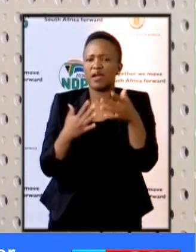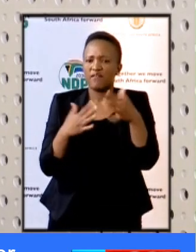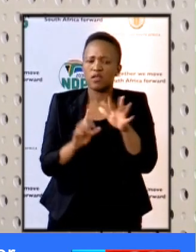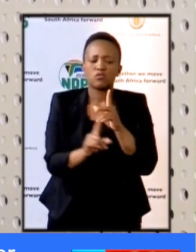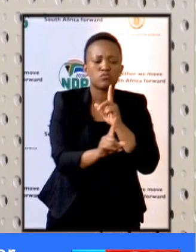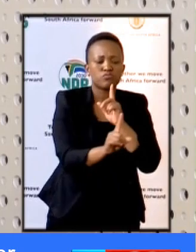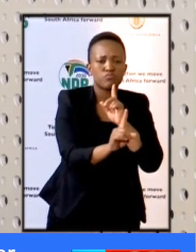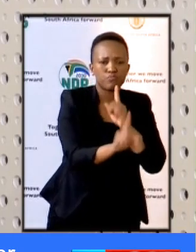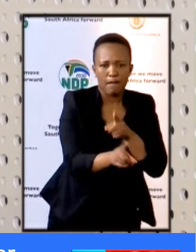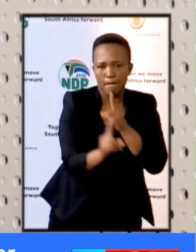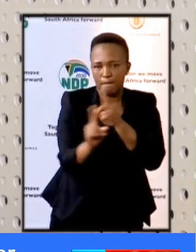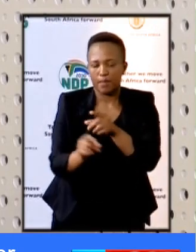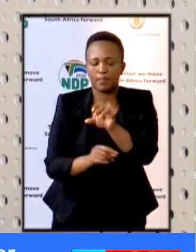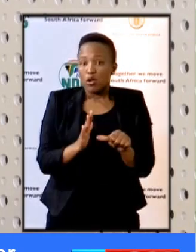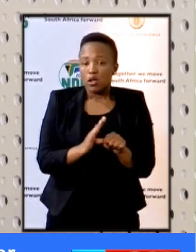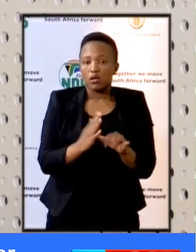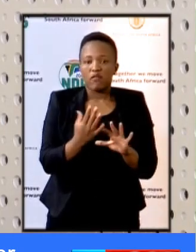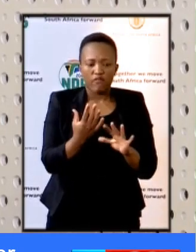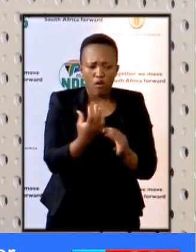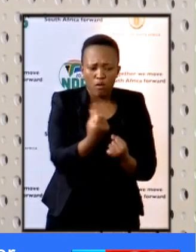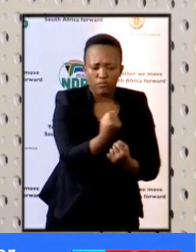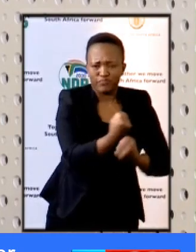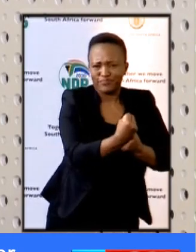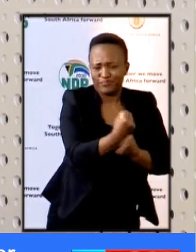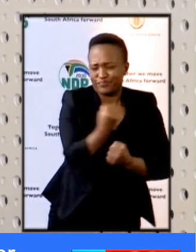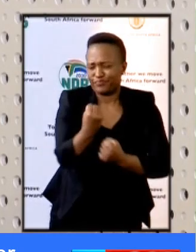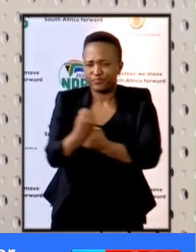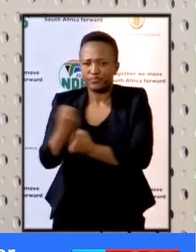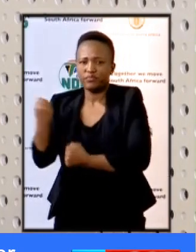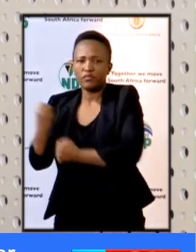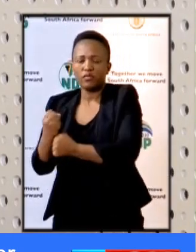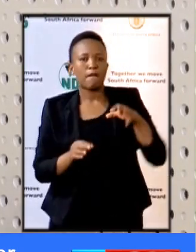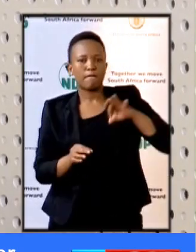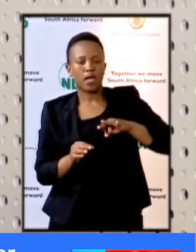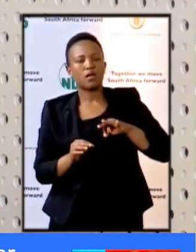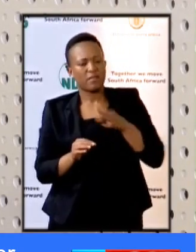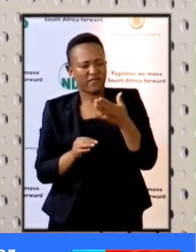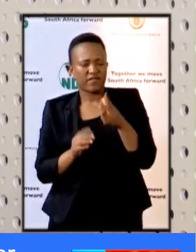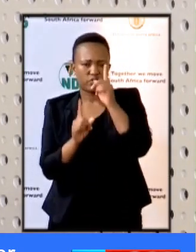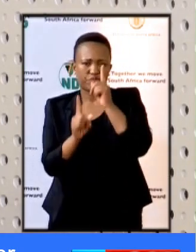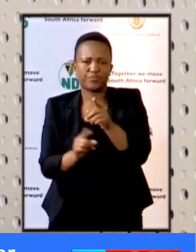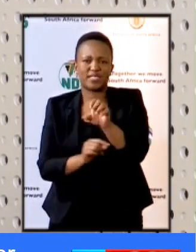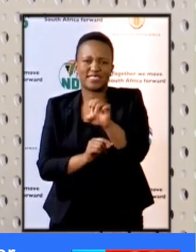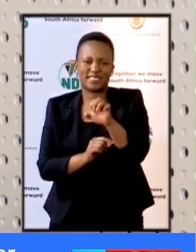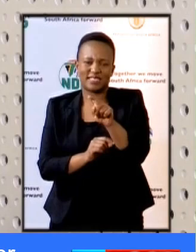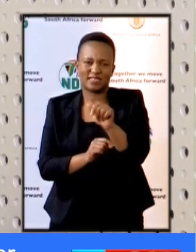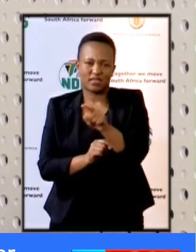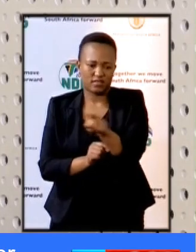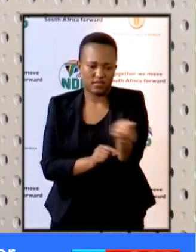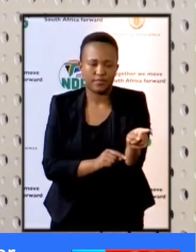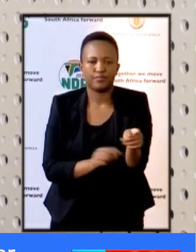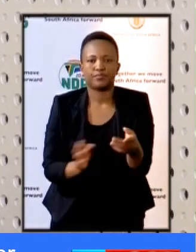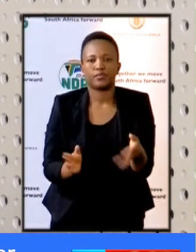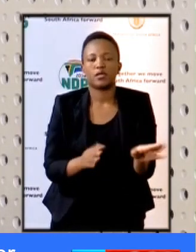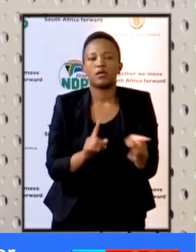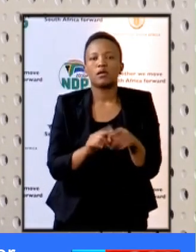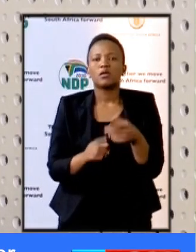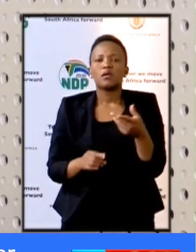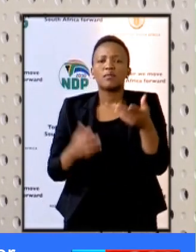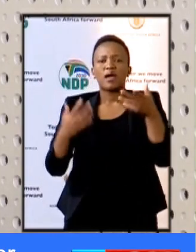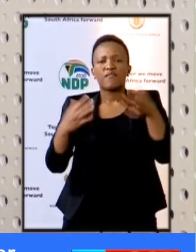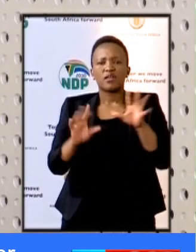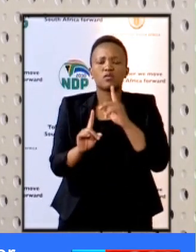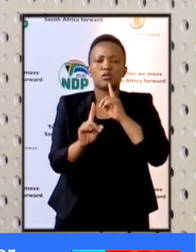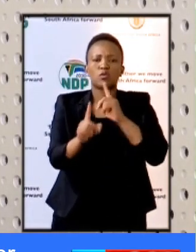measure in terms of those trainees. We are also implementing measures at Indlela. Indlela is